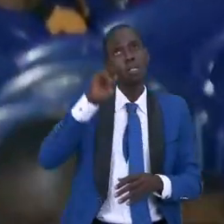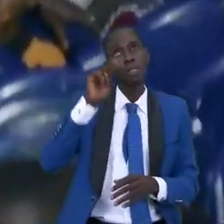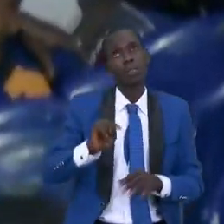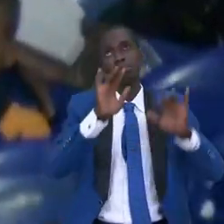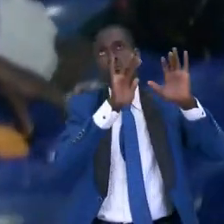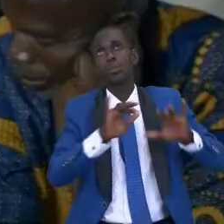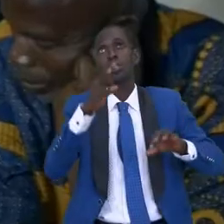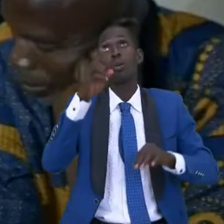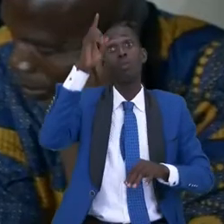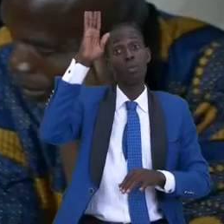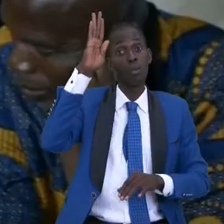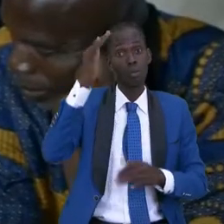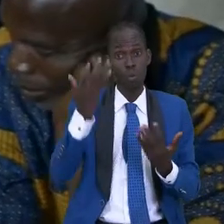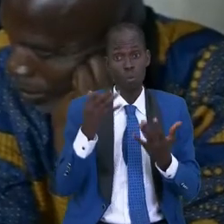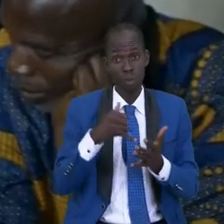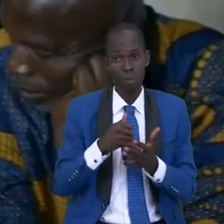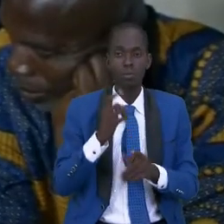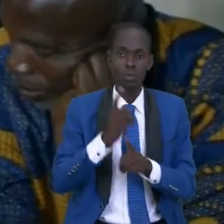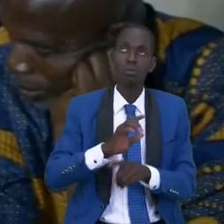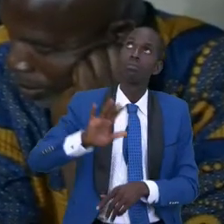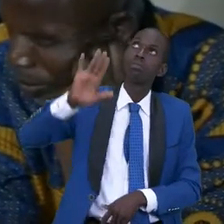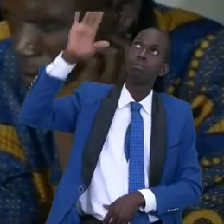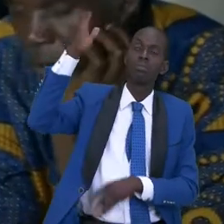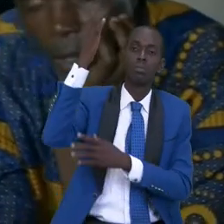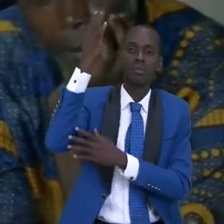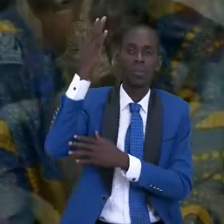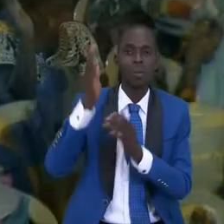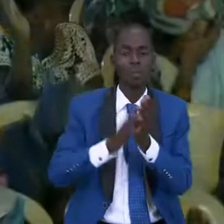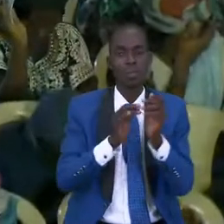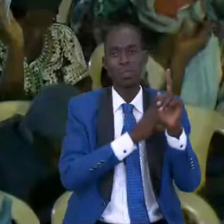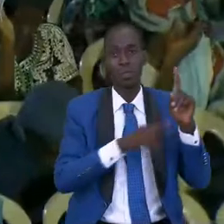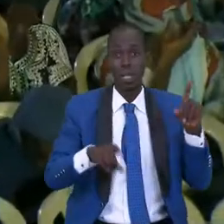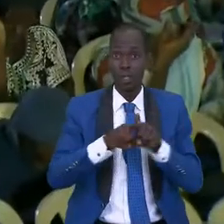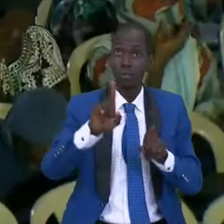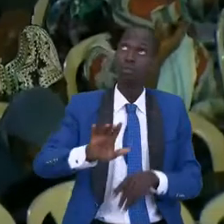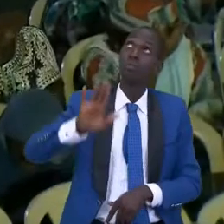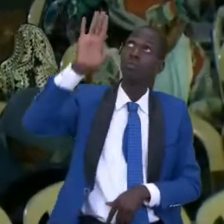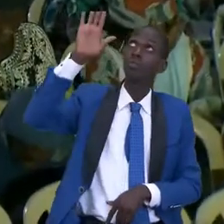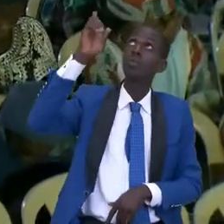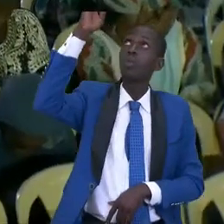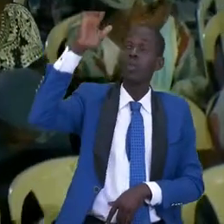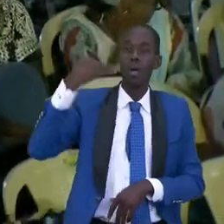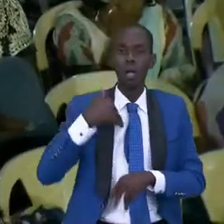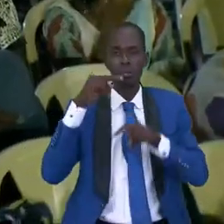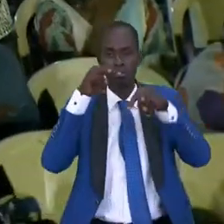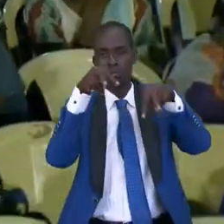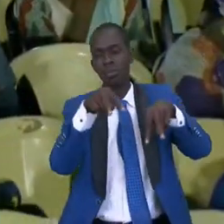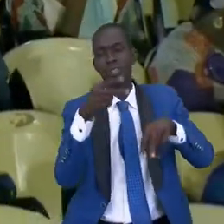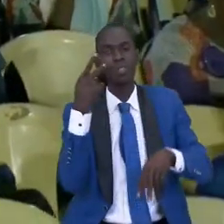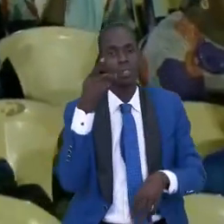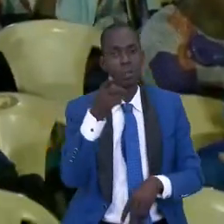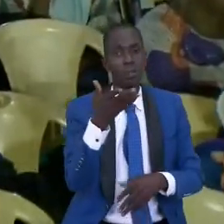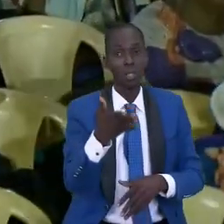hand. Praise the Lord. The Lord has seen you there, and the Lord will forgive every sin you